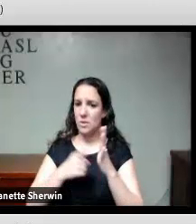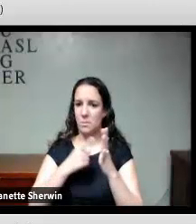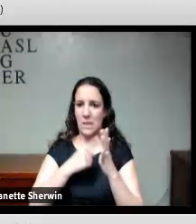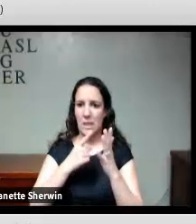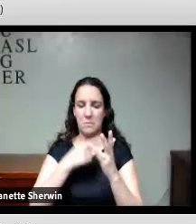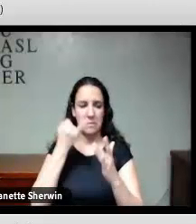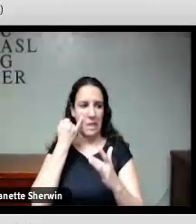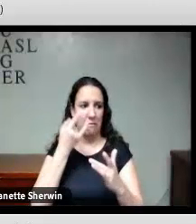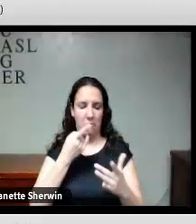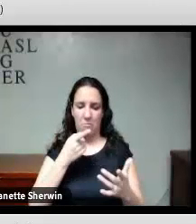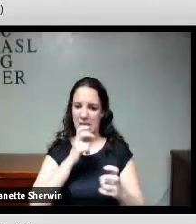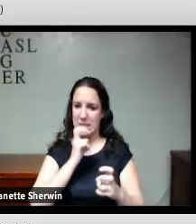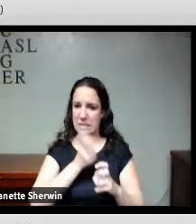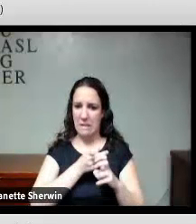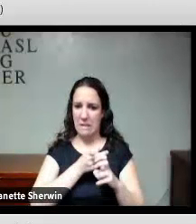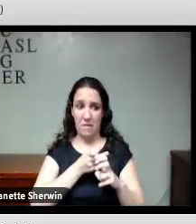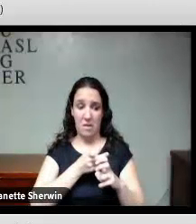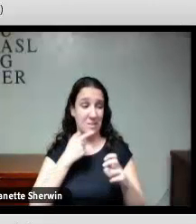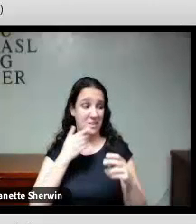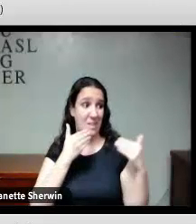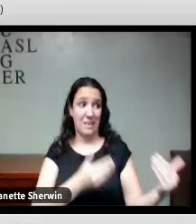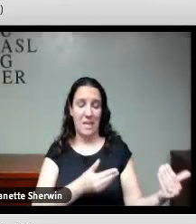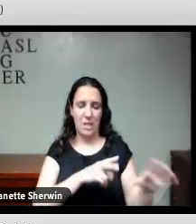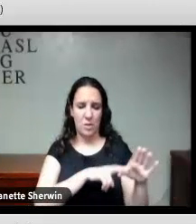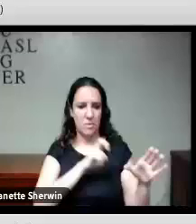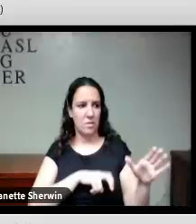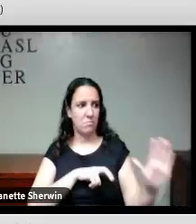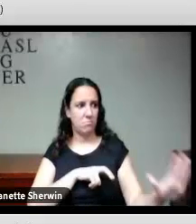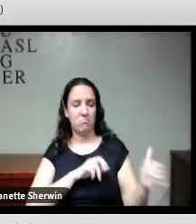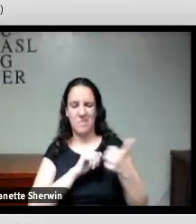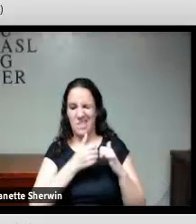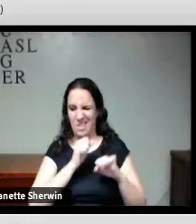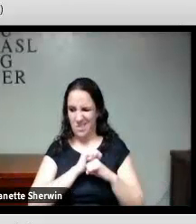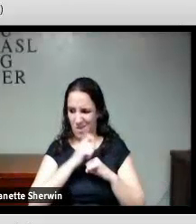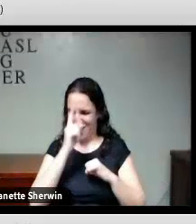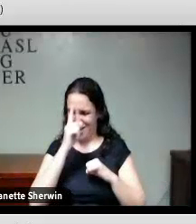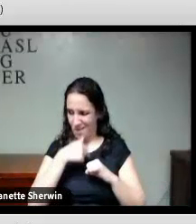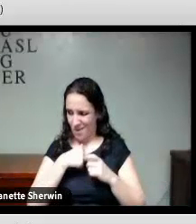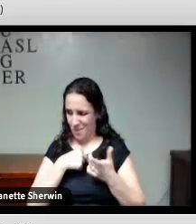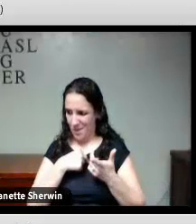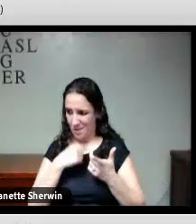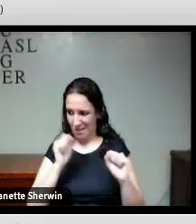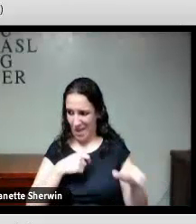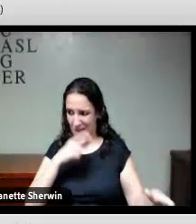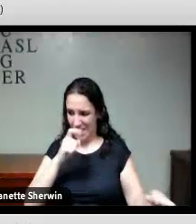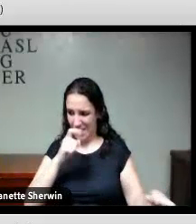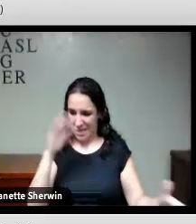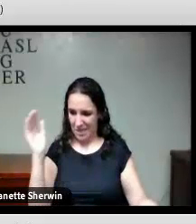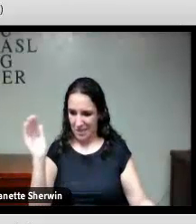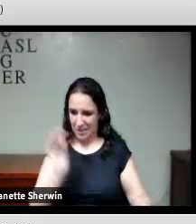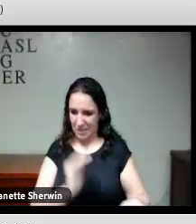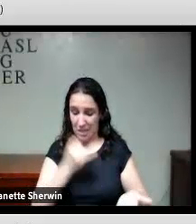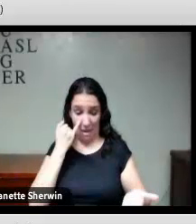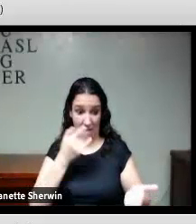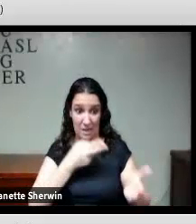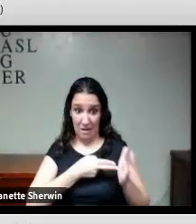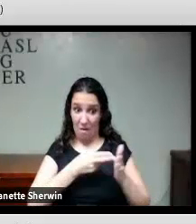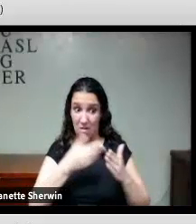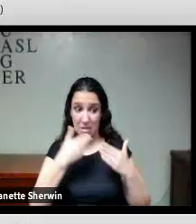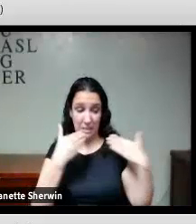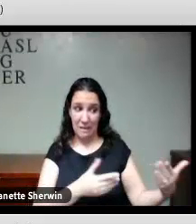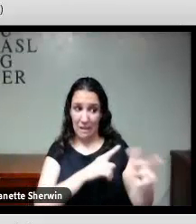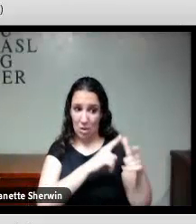when you find it difficult to say thank you, just step back and say, how's that working for you? If I can de-escalate this by sincerely saying thank you, then we're going to have a better